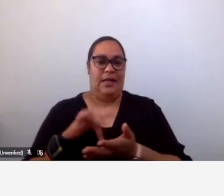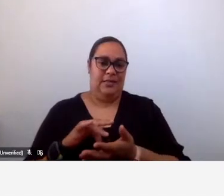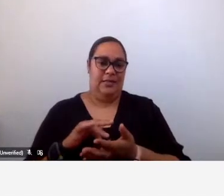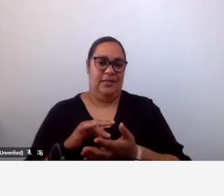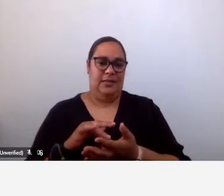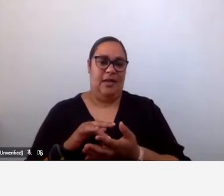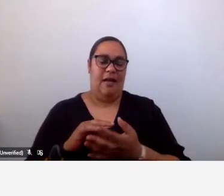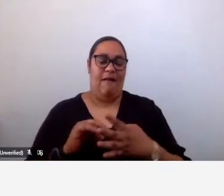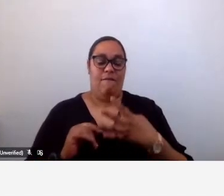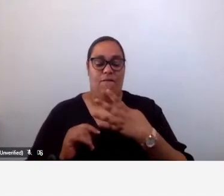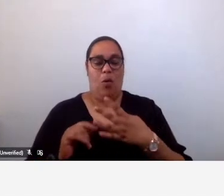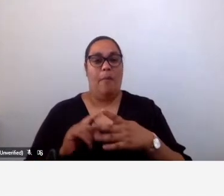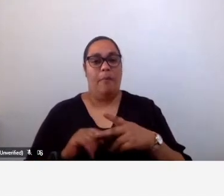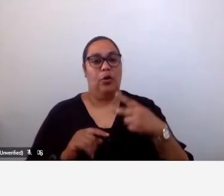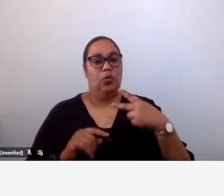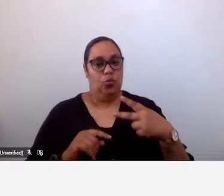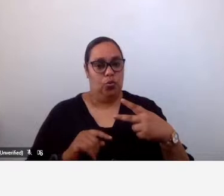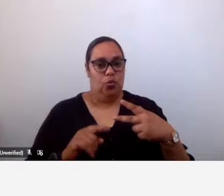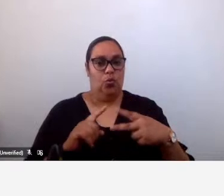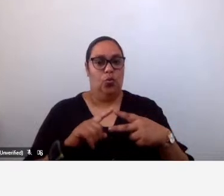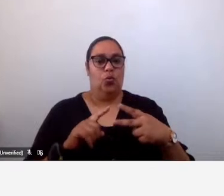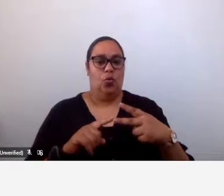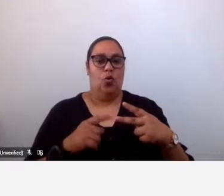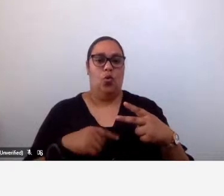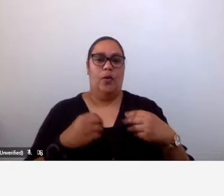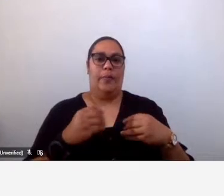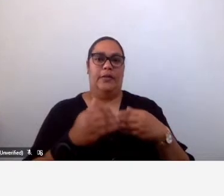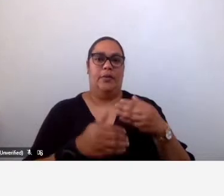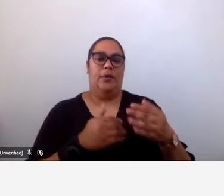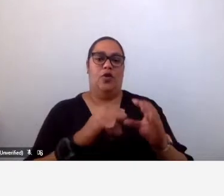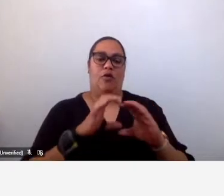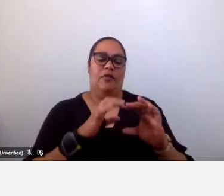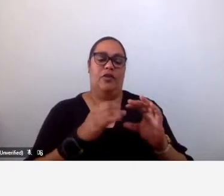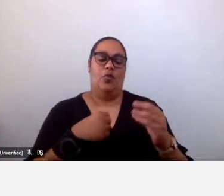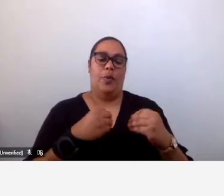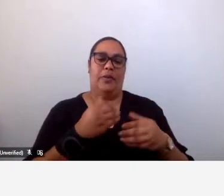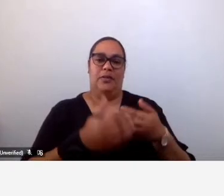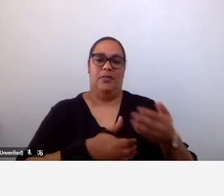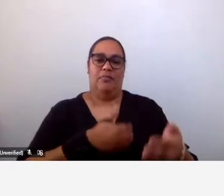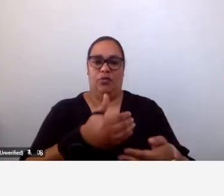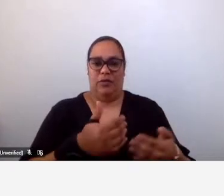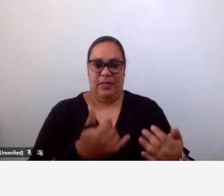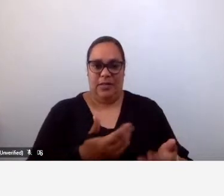sites, but there are 2 sites which are actually in contestation right now.